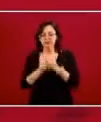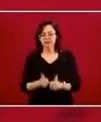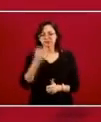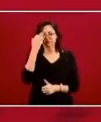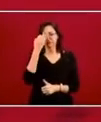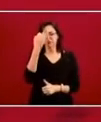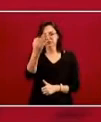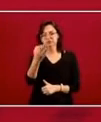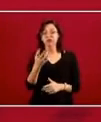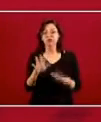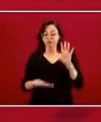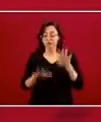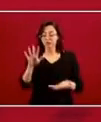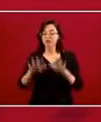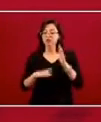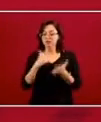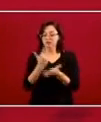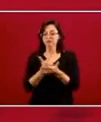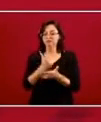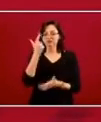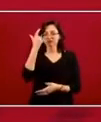you regarding the